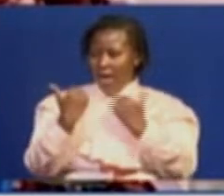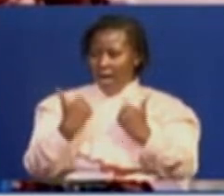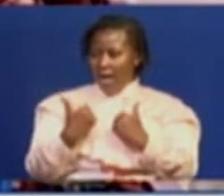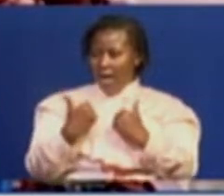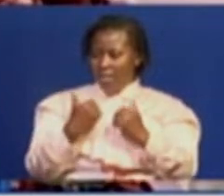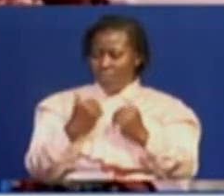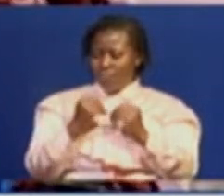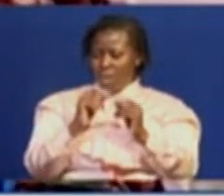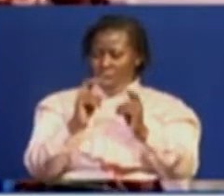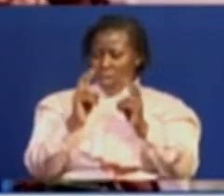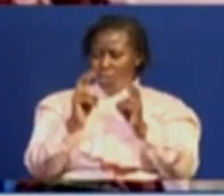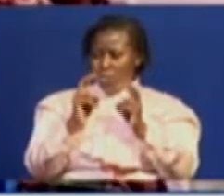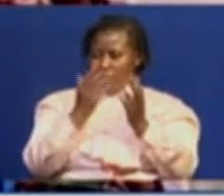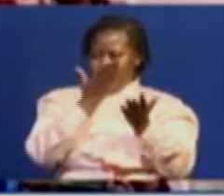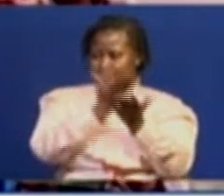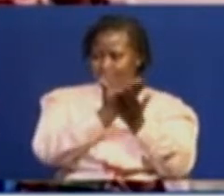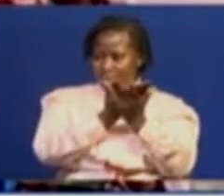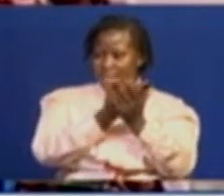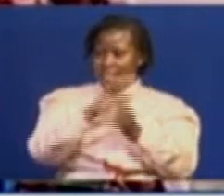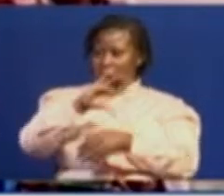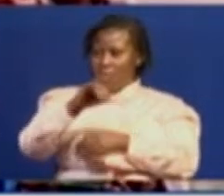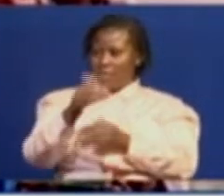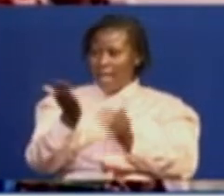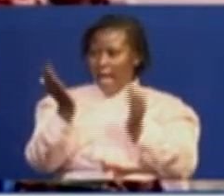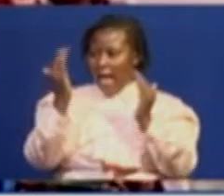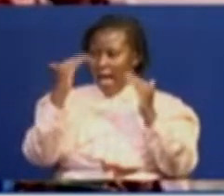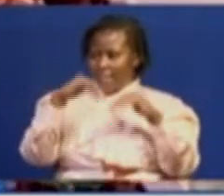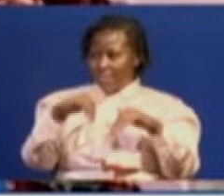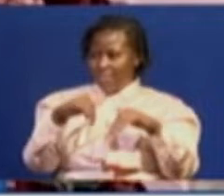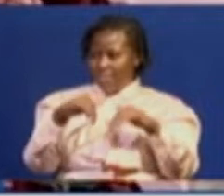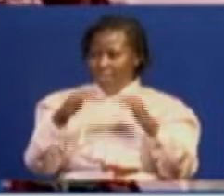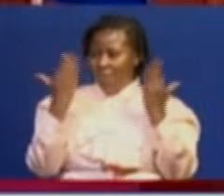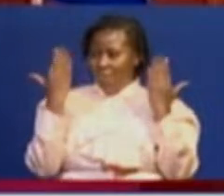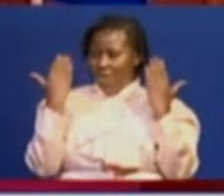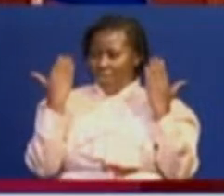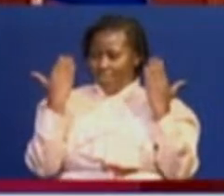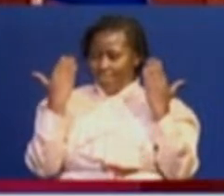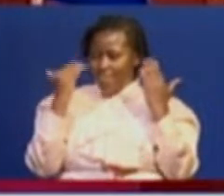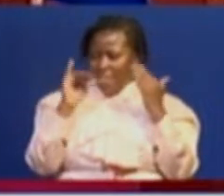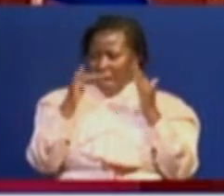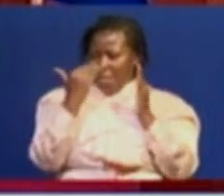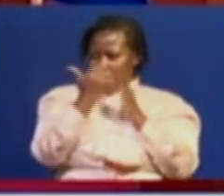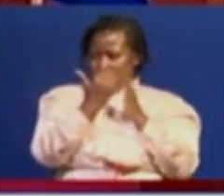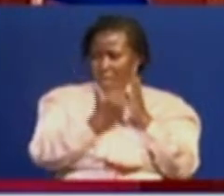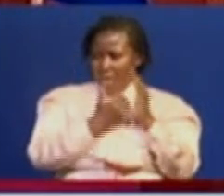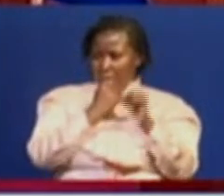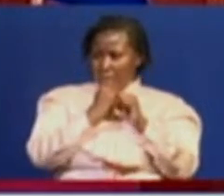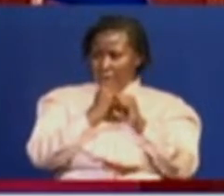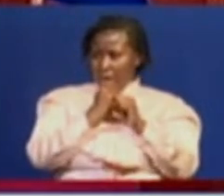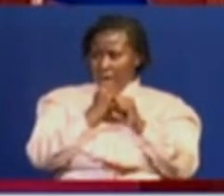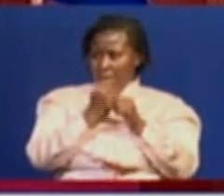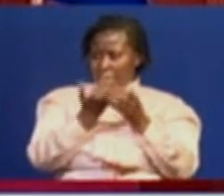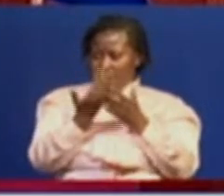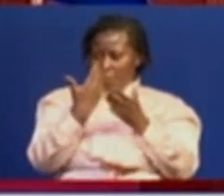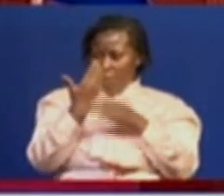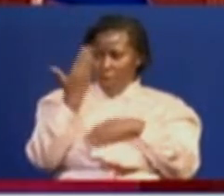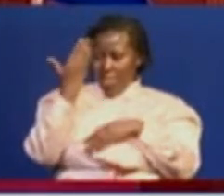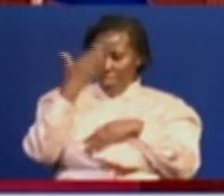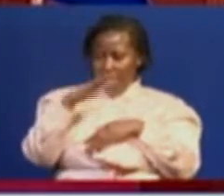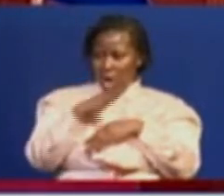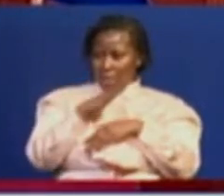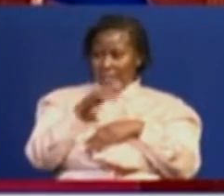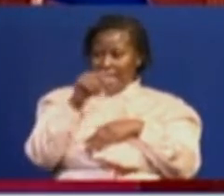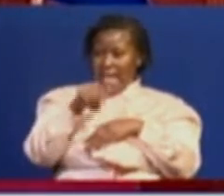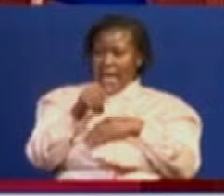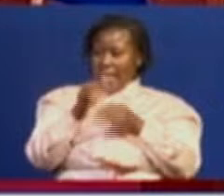I moved this motion in the county assembly of Meru. That statement you've just made before the House, is it the